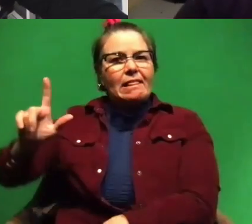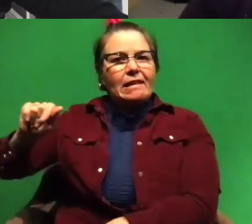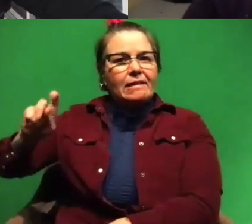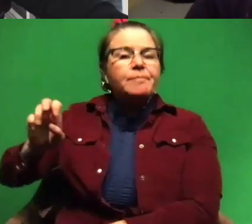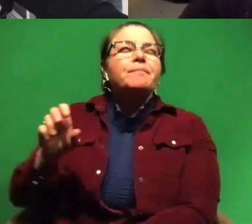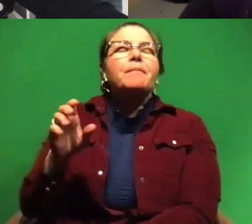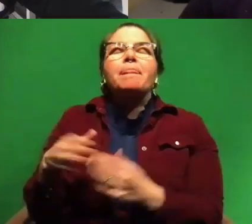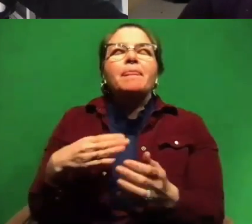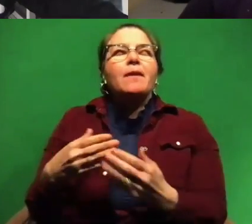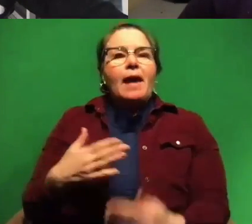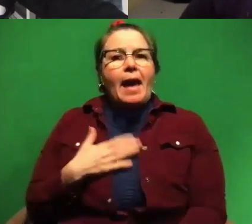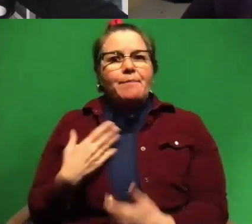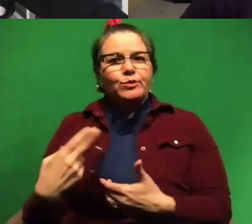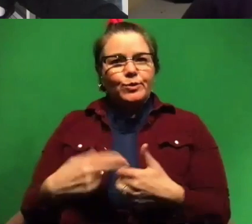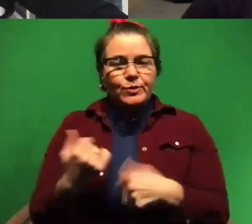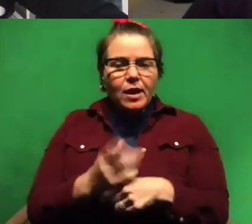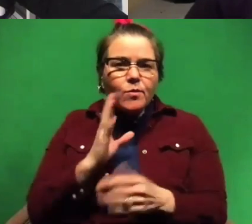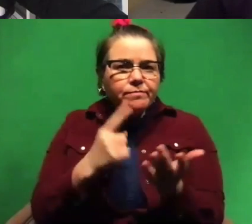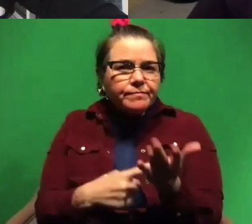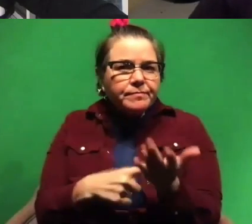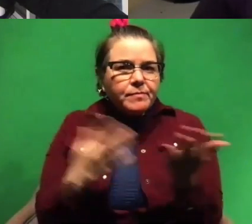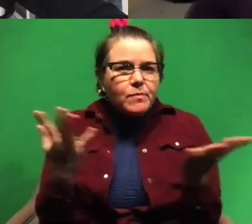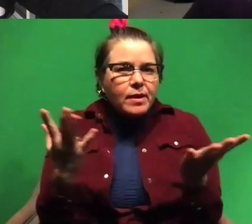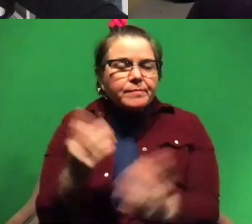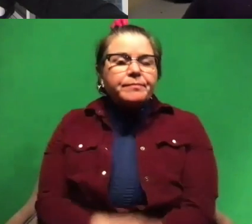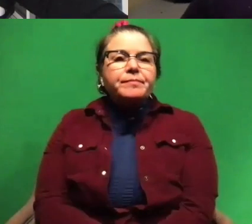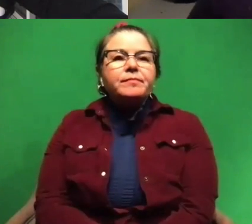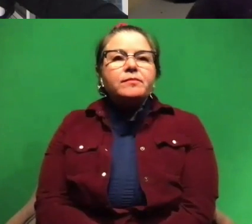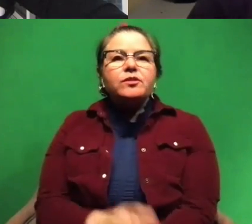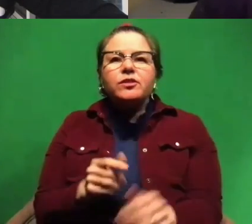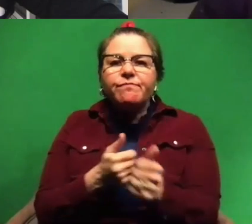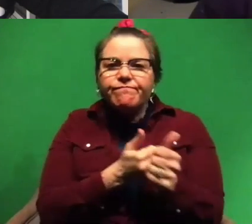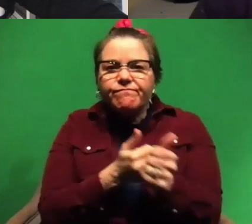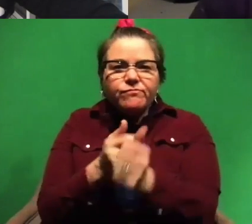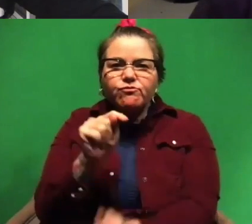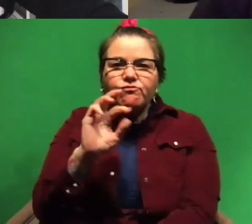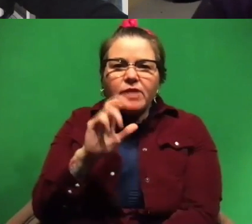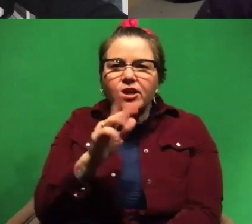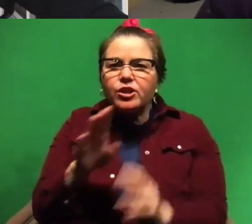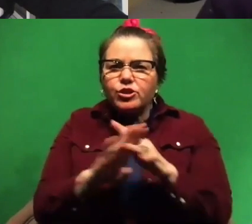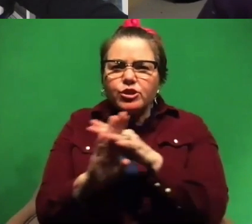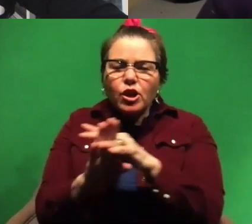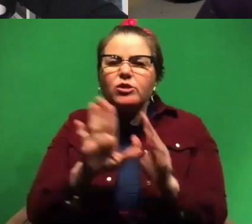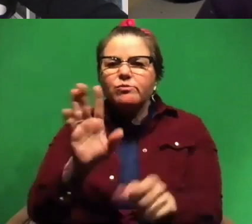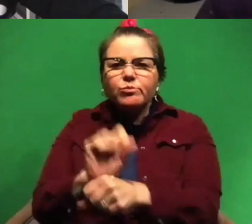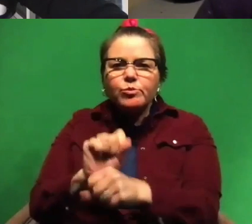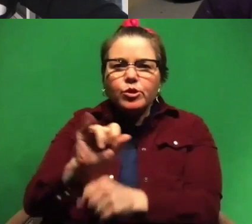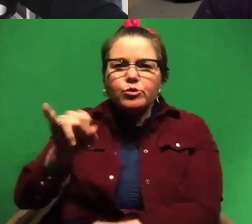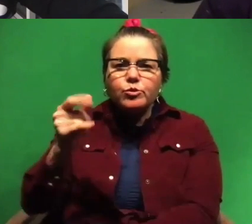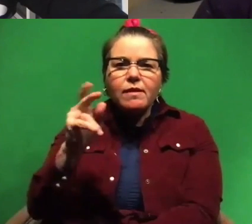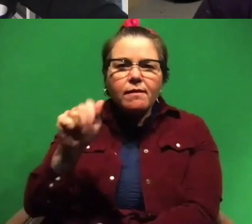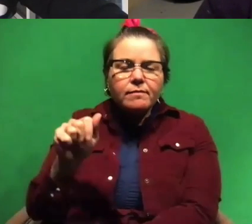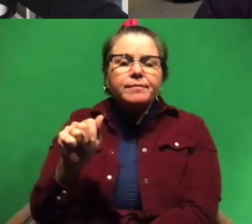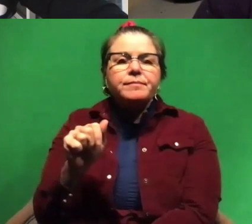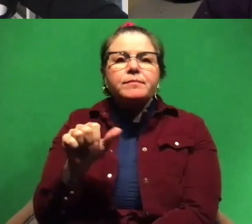So happy to be here today. We're going to be talking all about tracking sharks and all the work that Julianna does. What